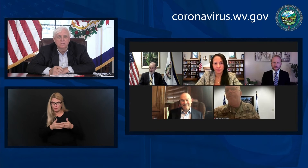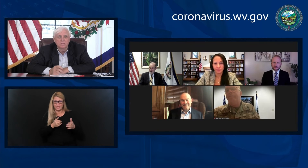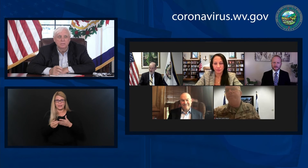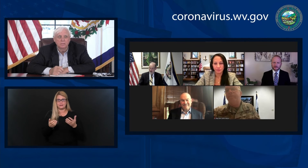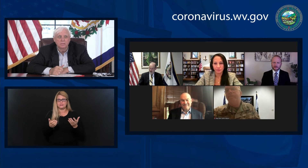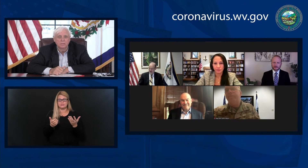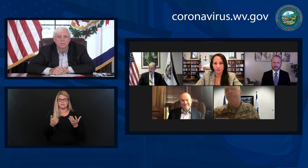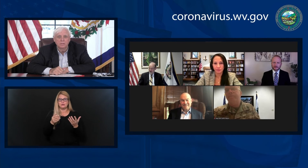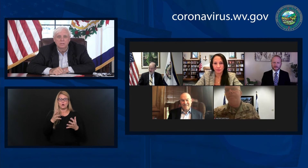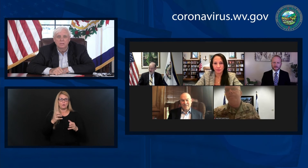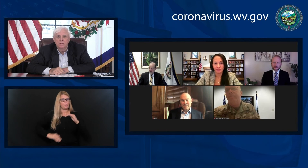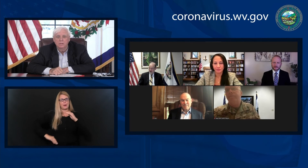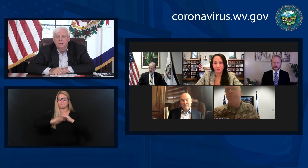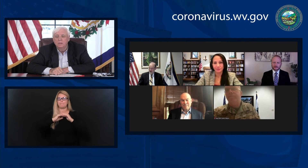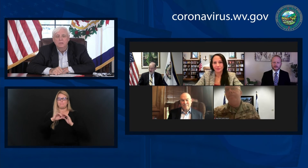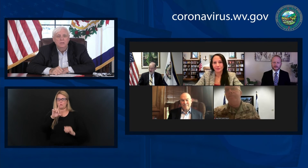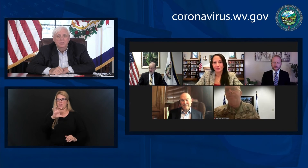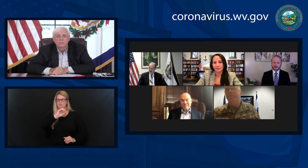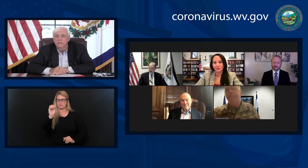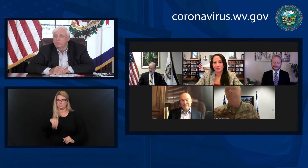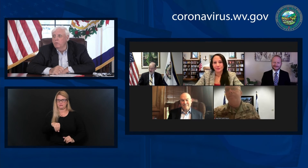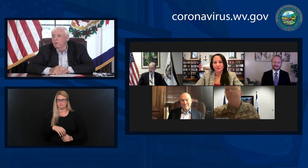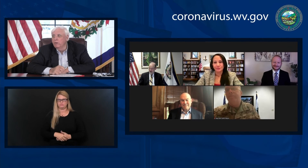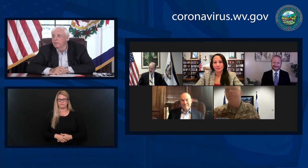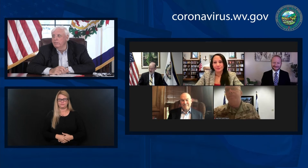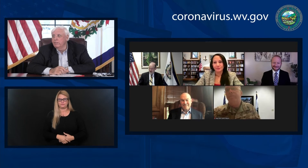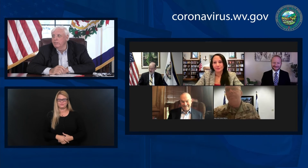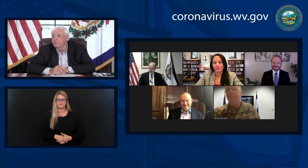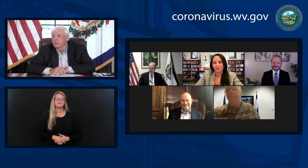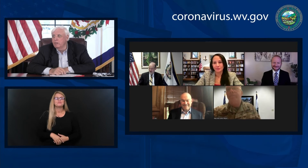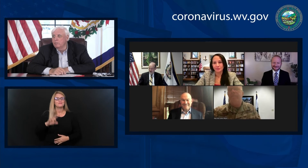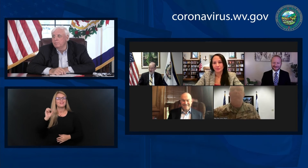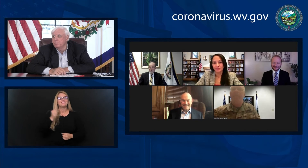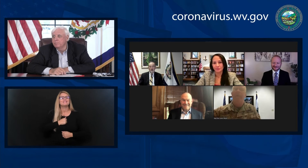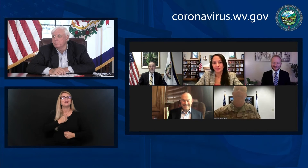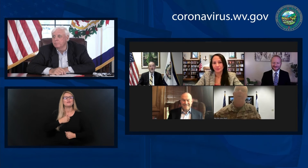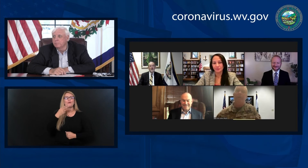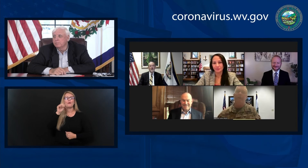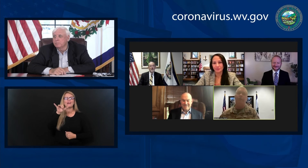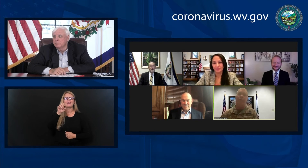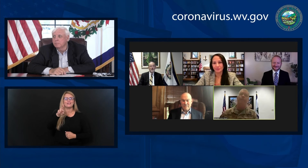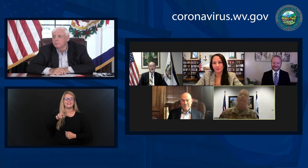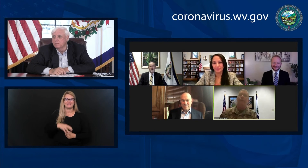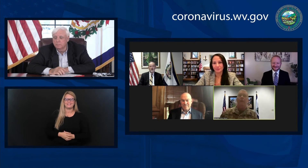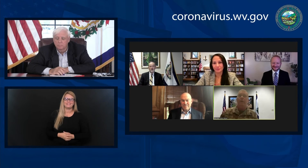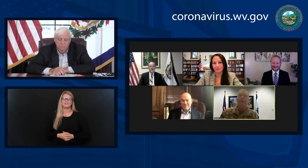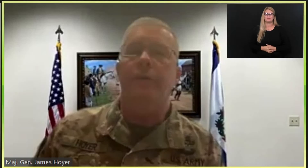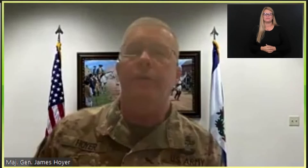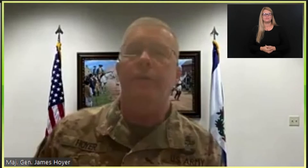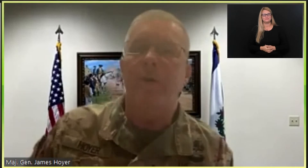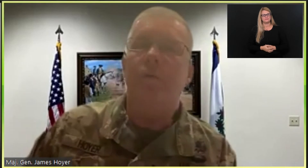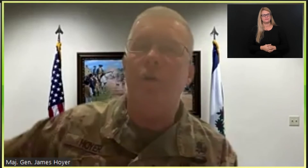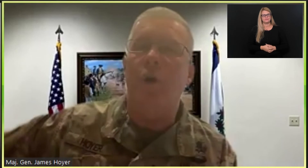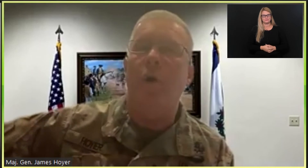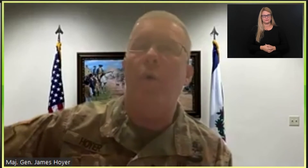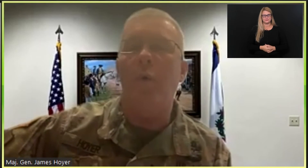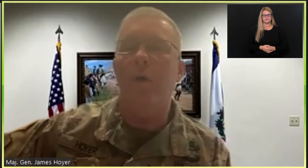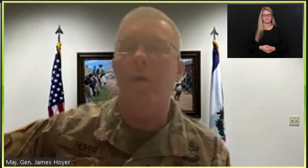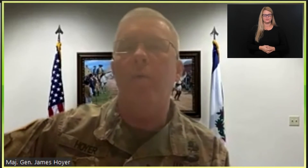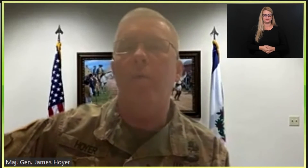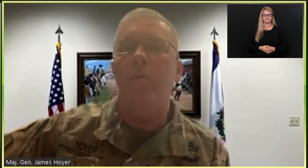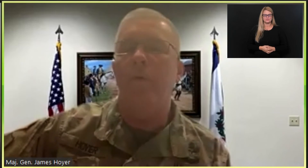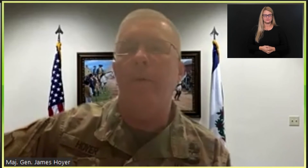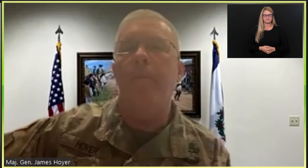get to that 100% number? Thank you. General Hoyer, this is you, sir. Yes, sir. Yes, Governor.